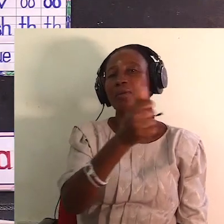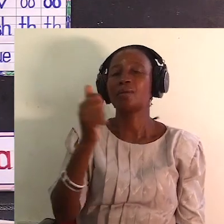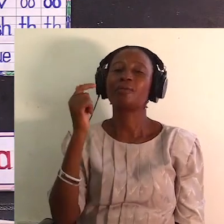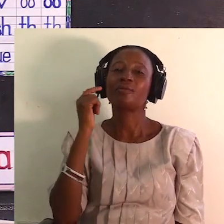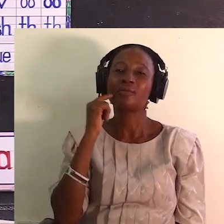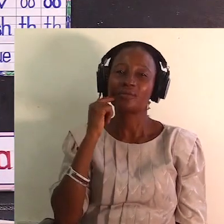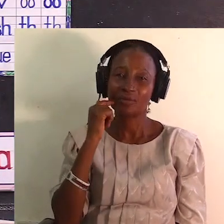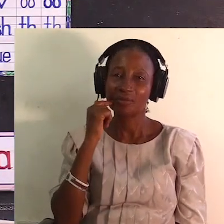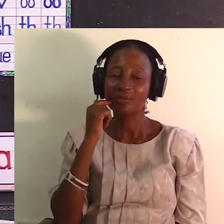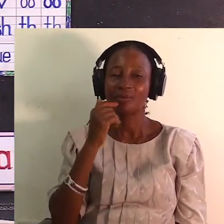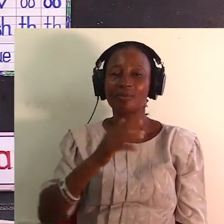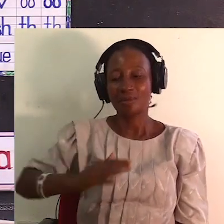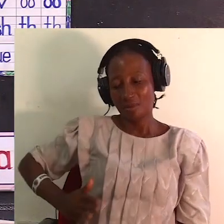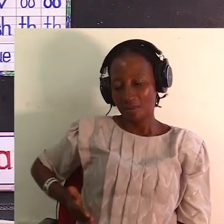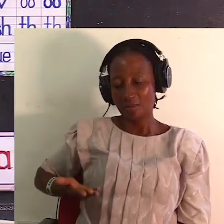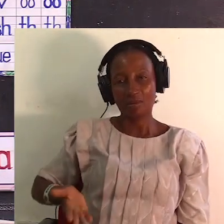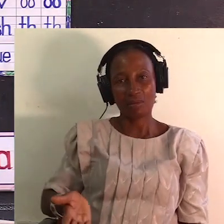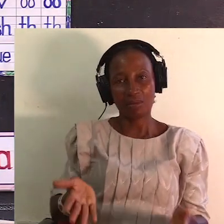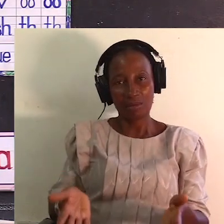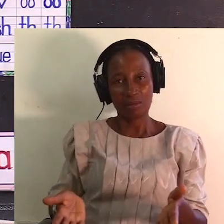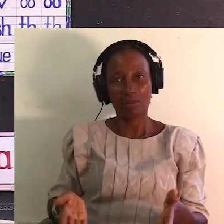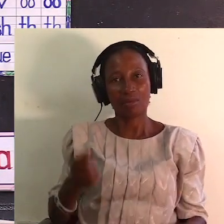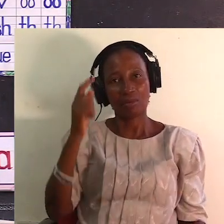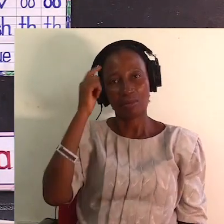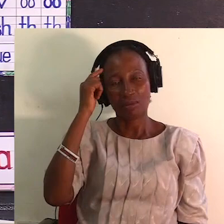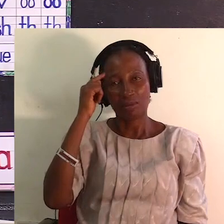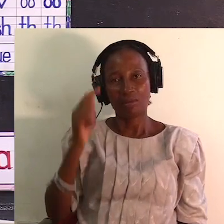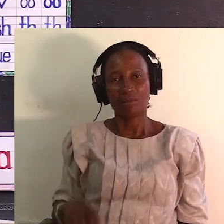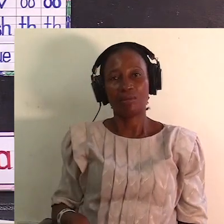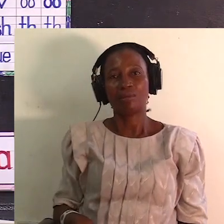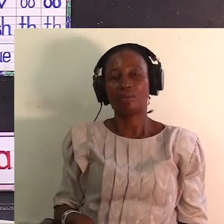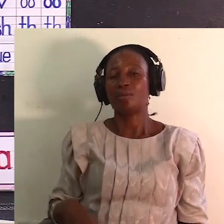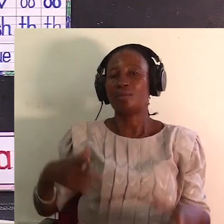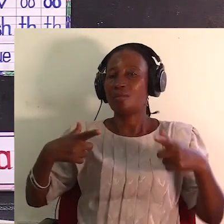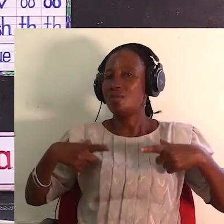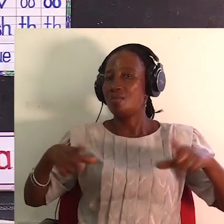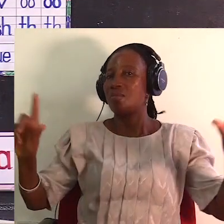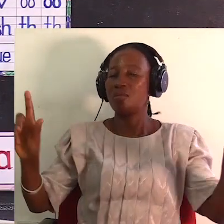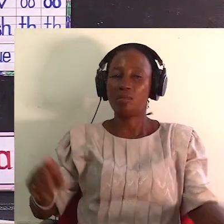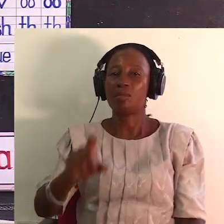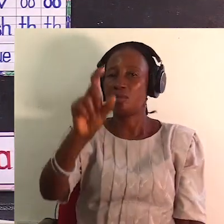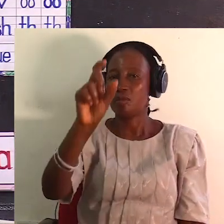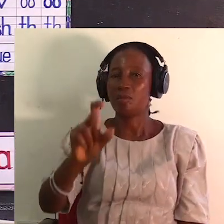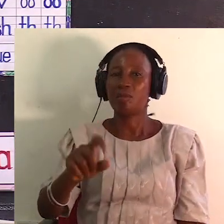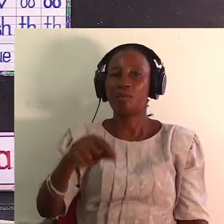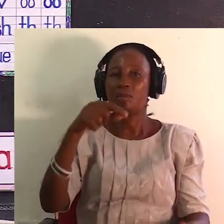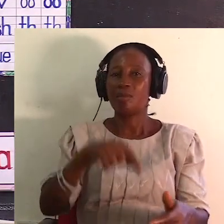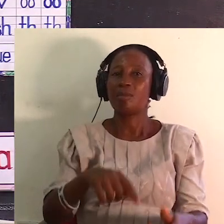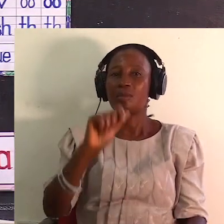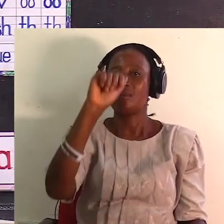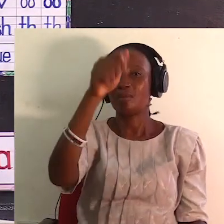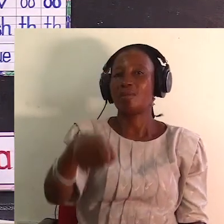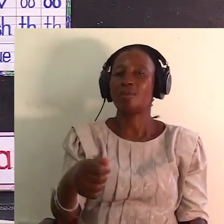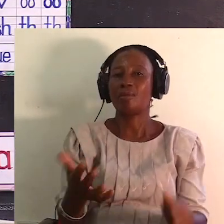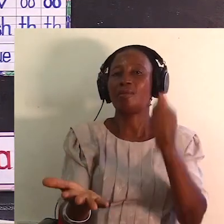little blending, by now, I know you should have a lot of words in your